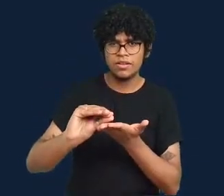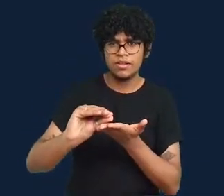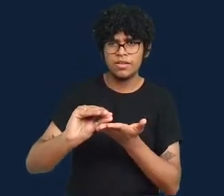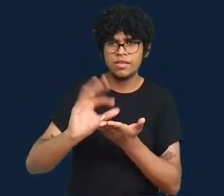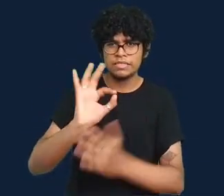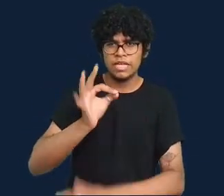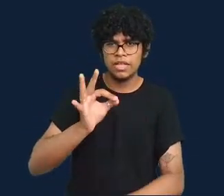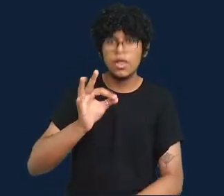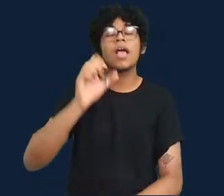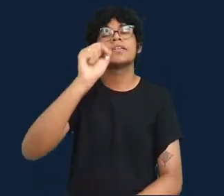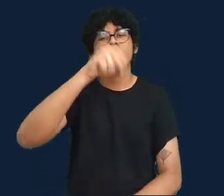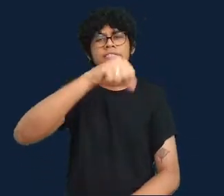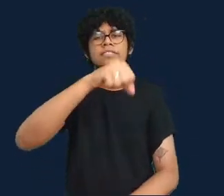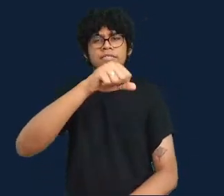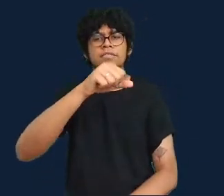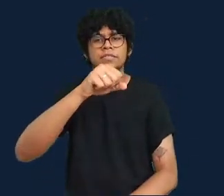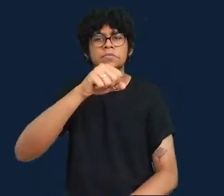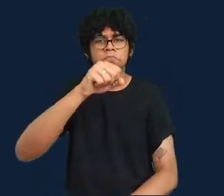think so. Not